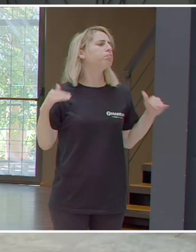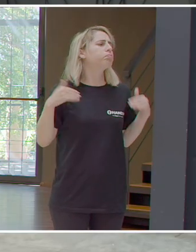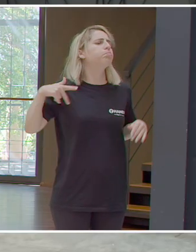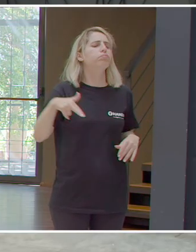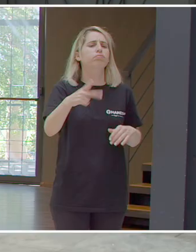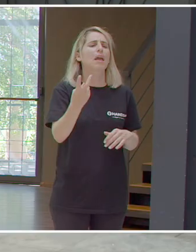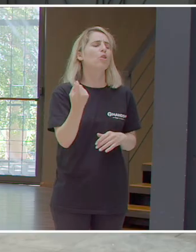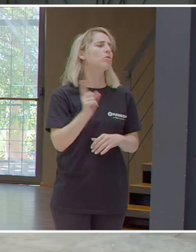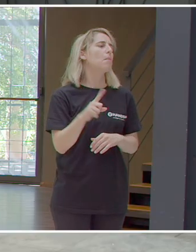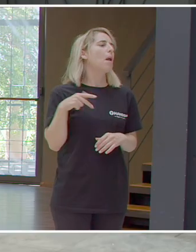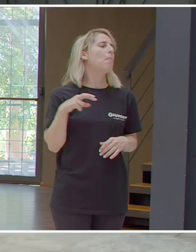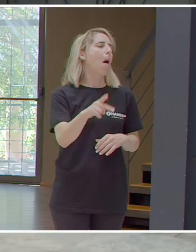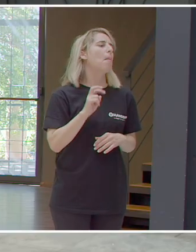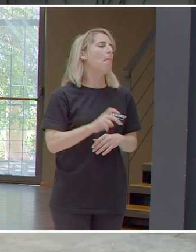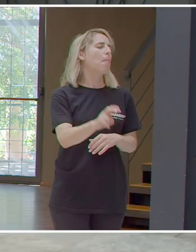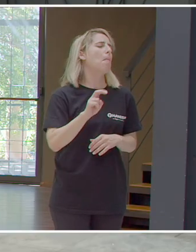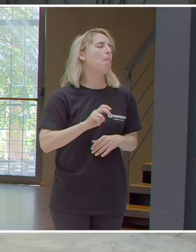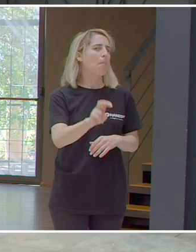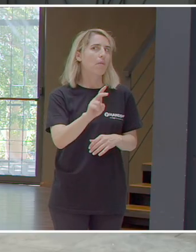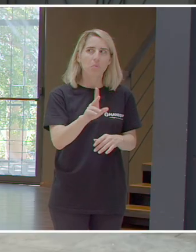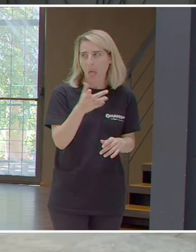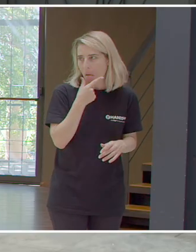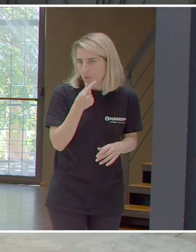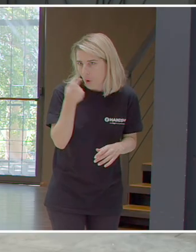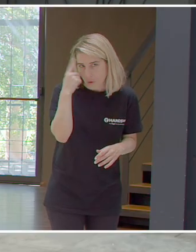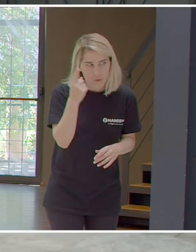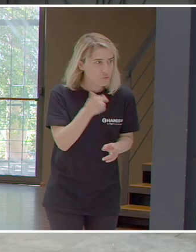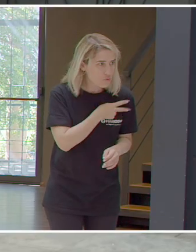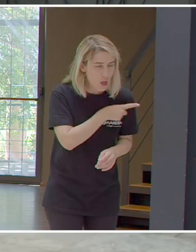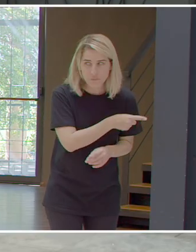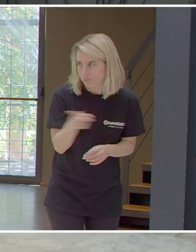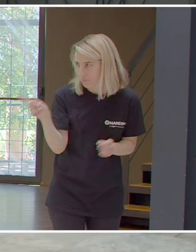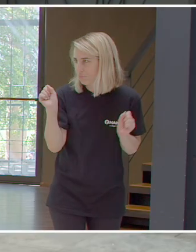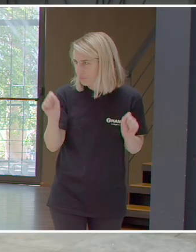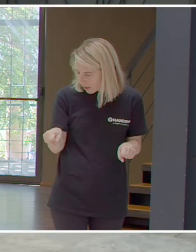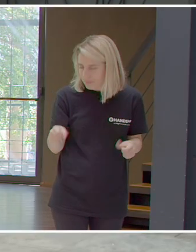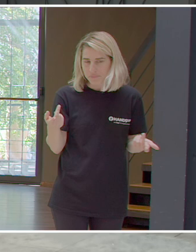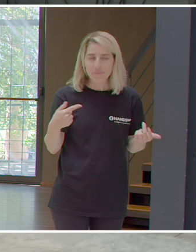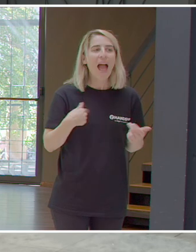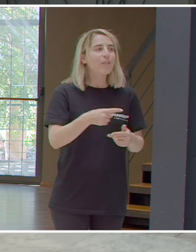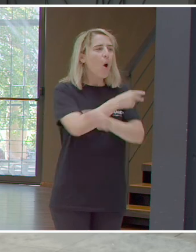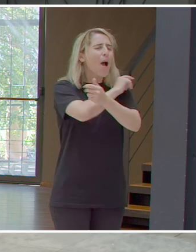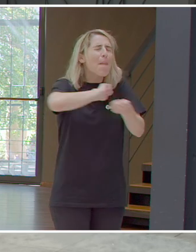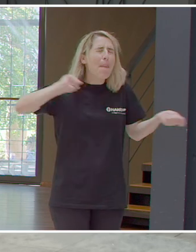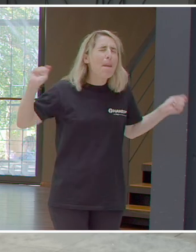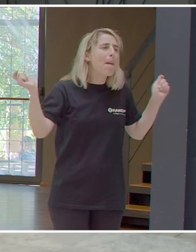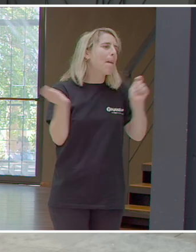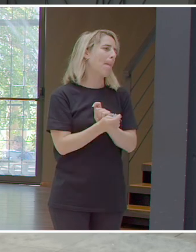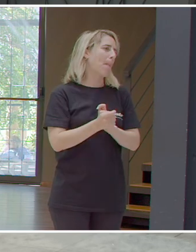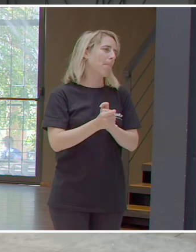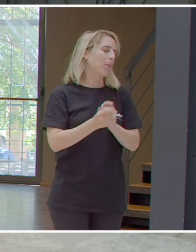per day of walking, which is doable, I think. Yes. And by doing